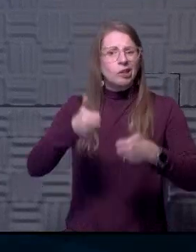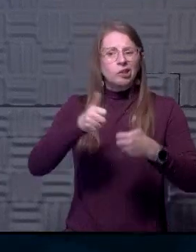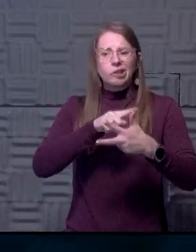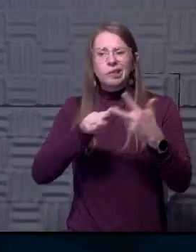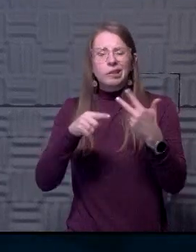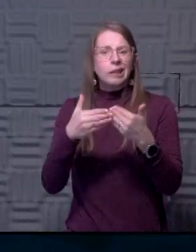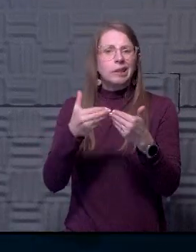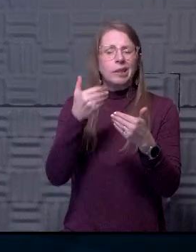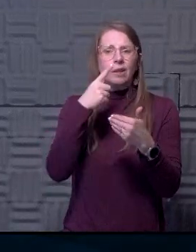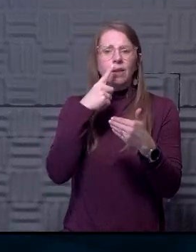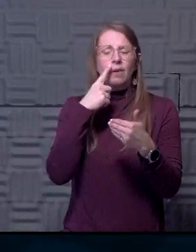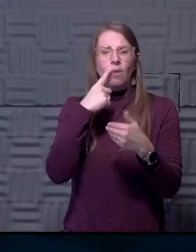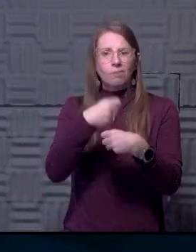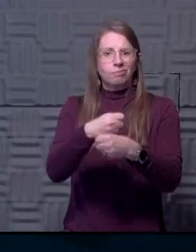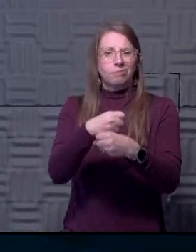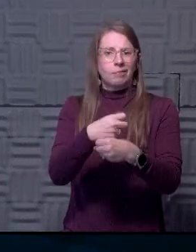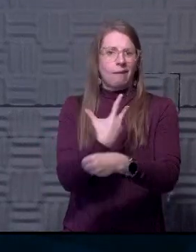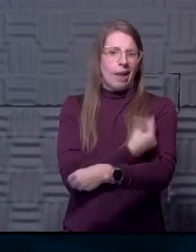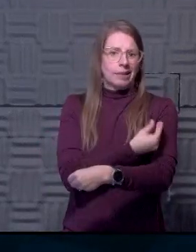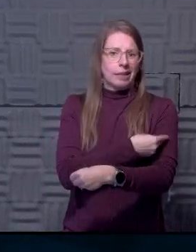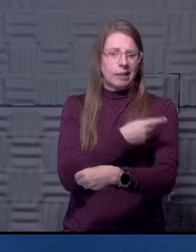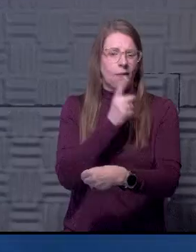for patients around the world?